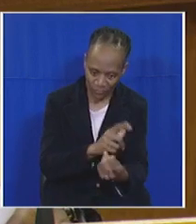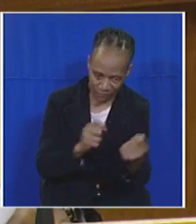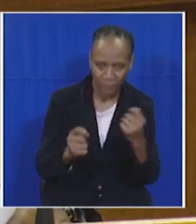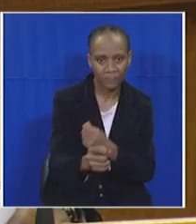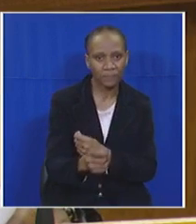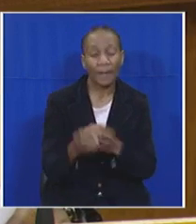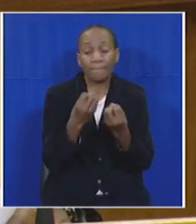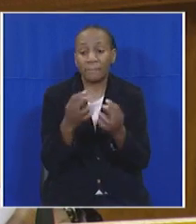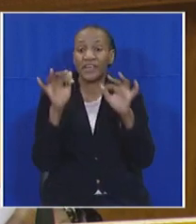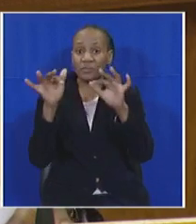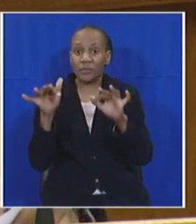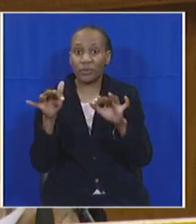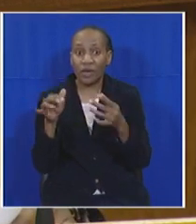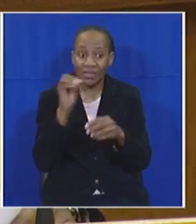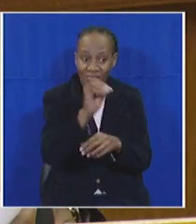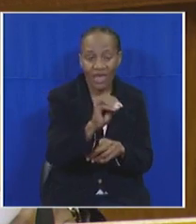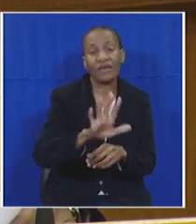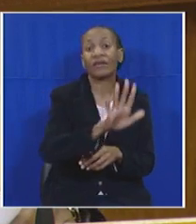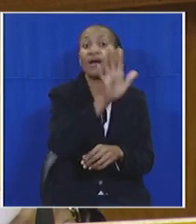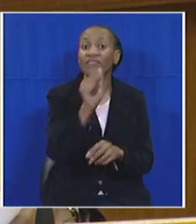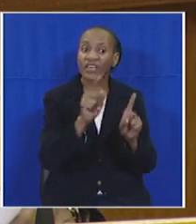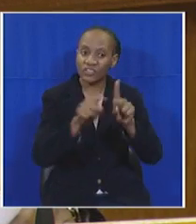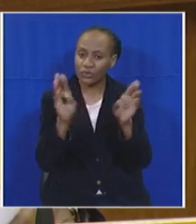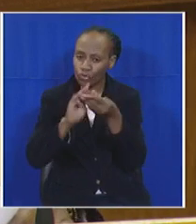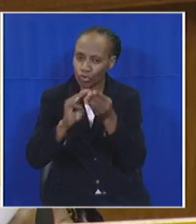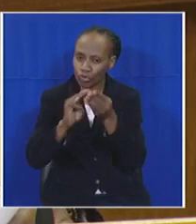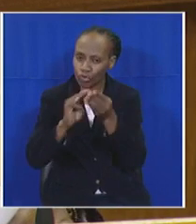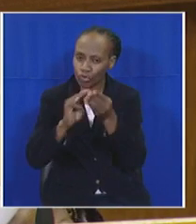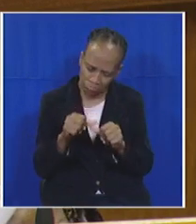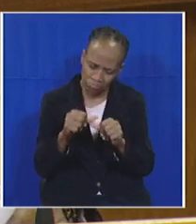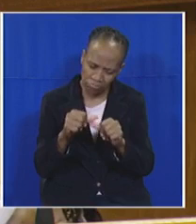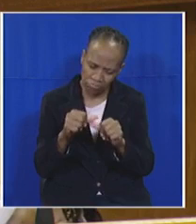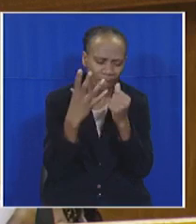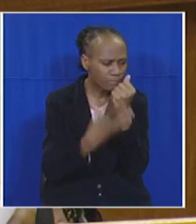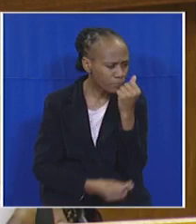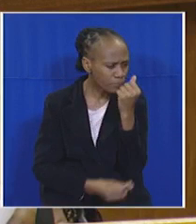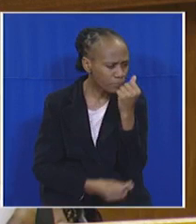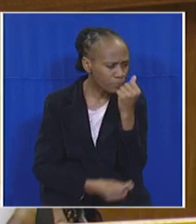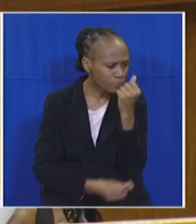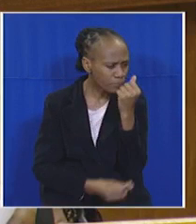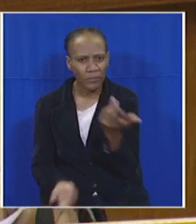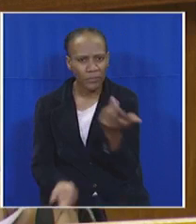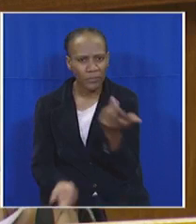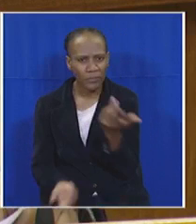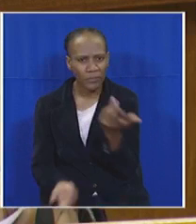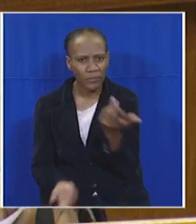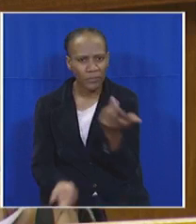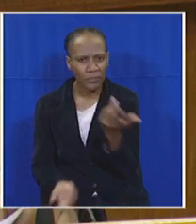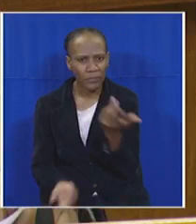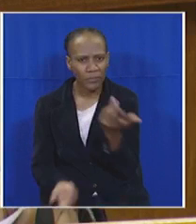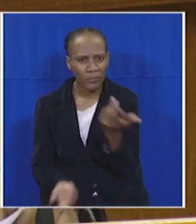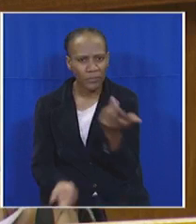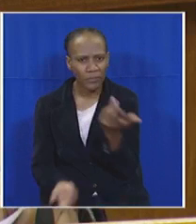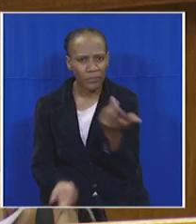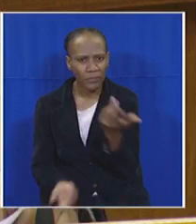people, mainly amongst the Africans' indigenous communities, continues to face poverty at high level and